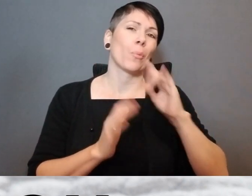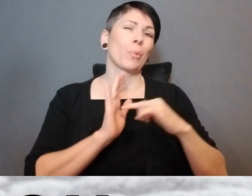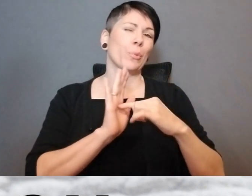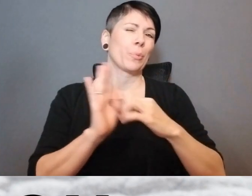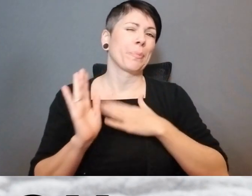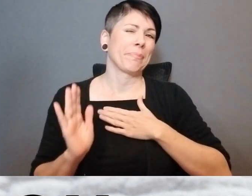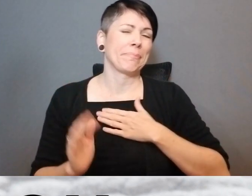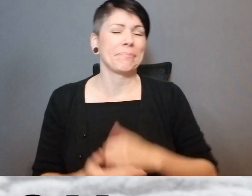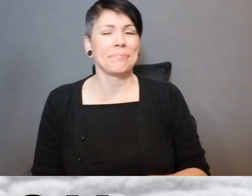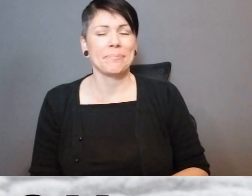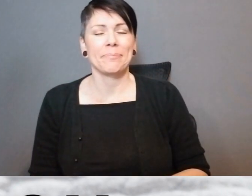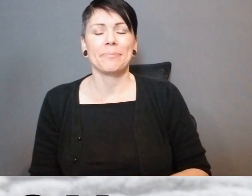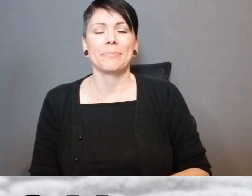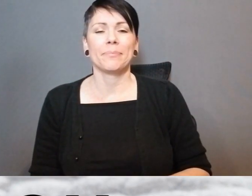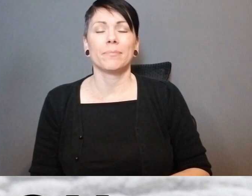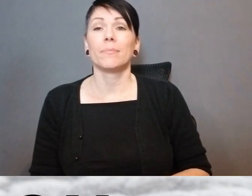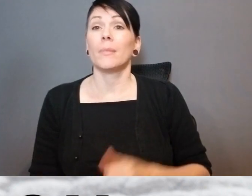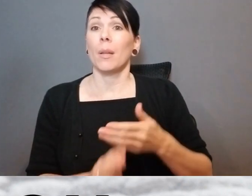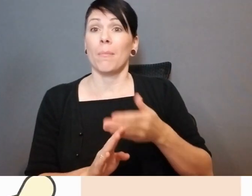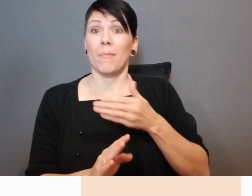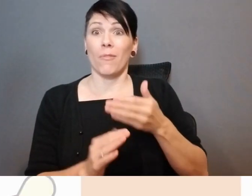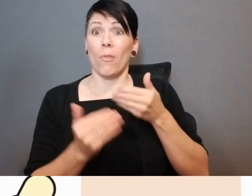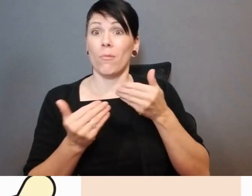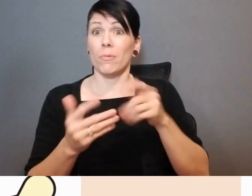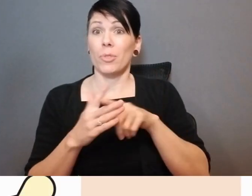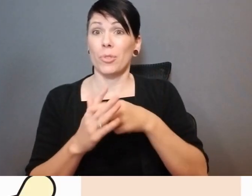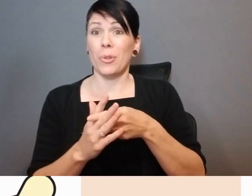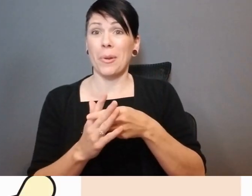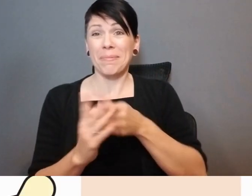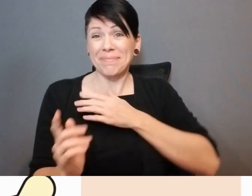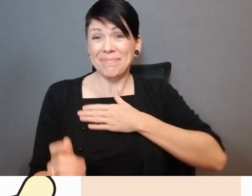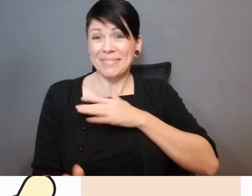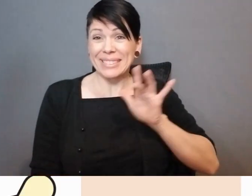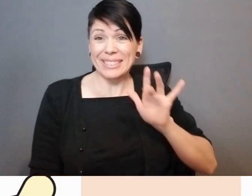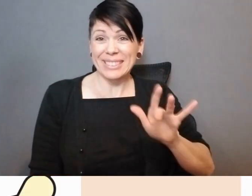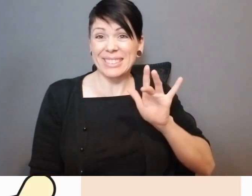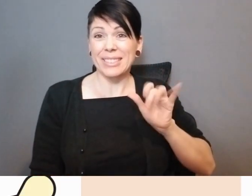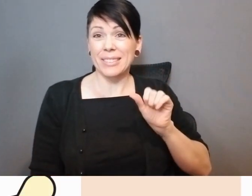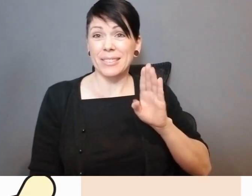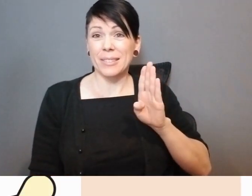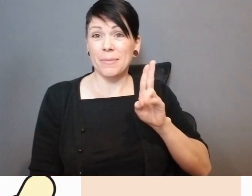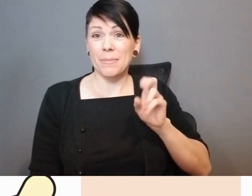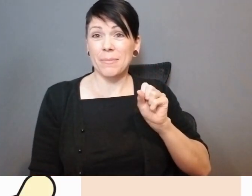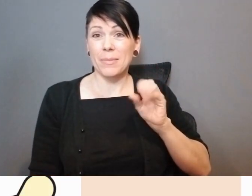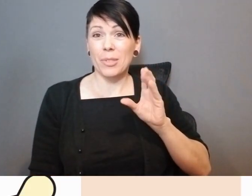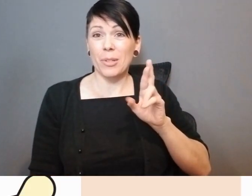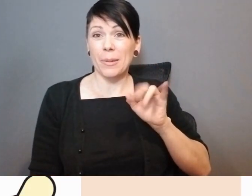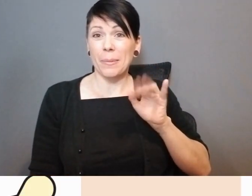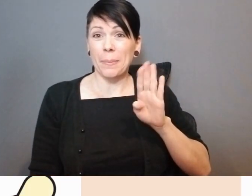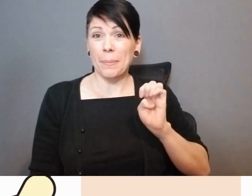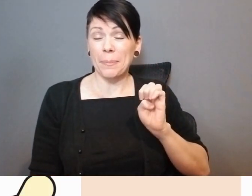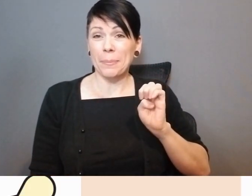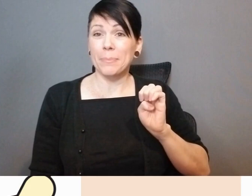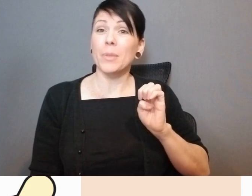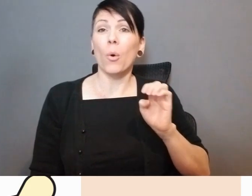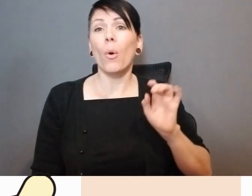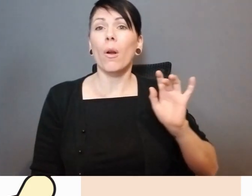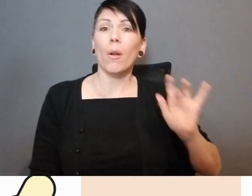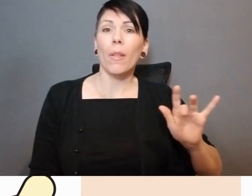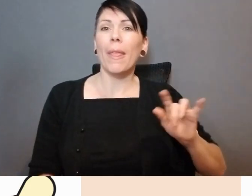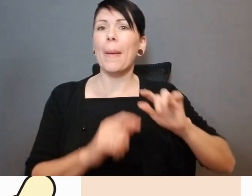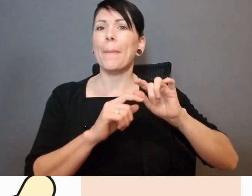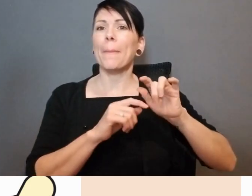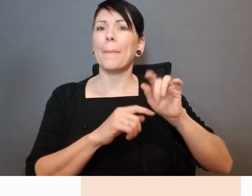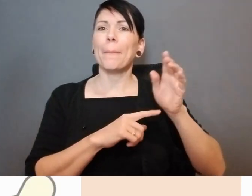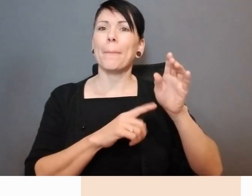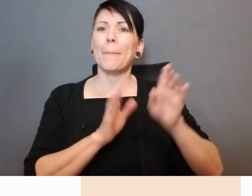what works for me. Before we dive in, please go ahead and hit that subscribe button if you haven't already, and the notification button so you'll know when I